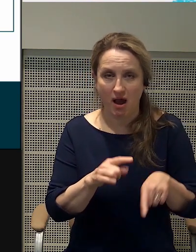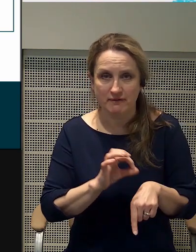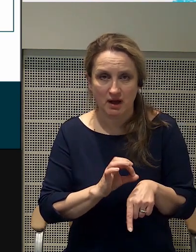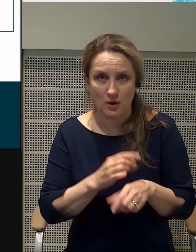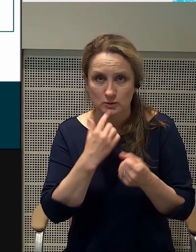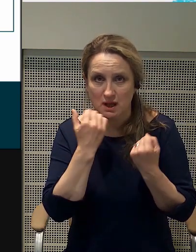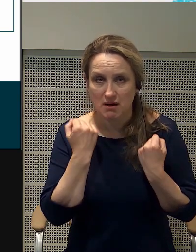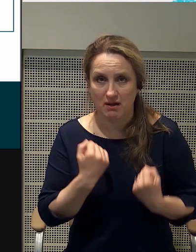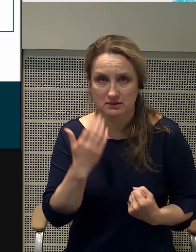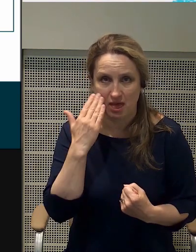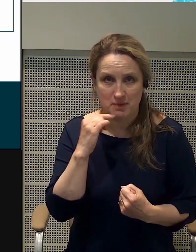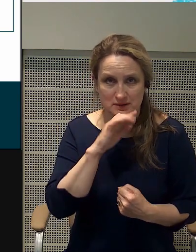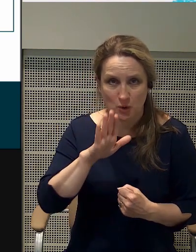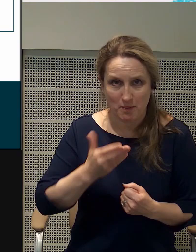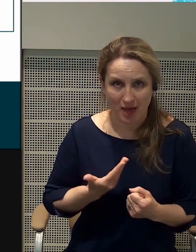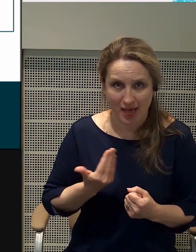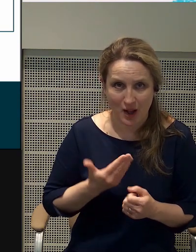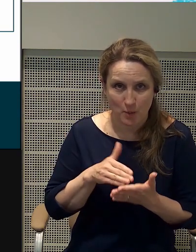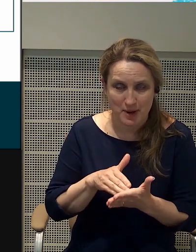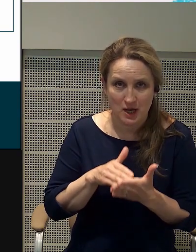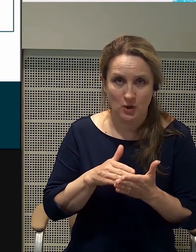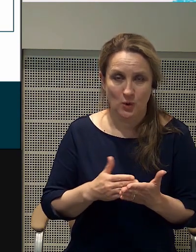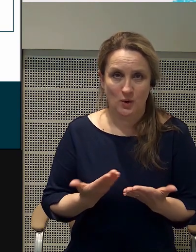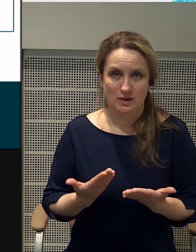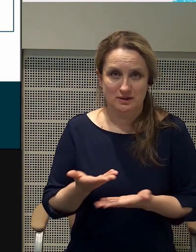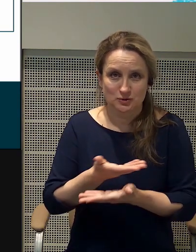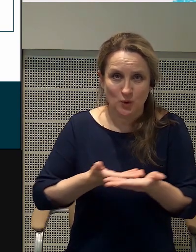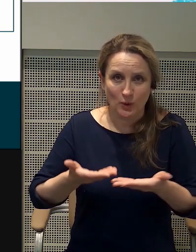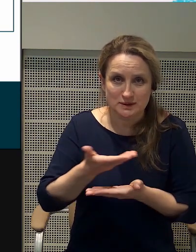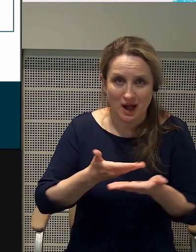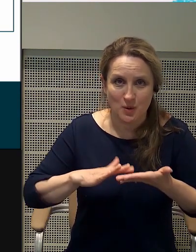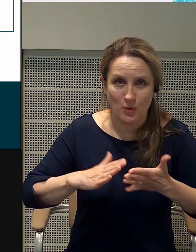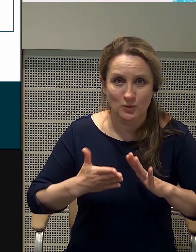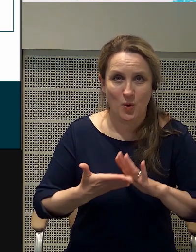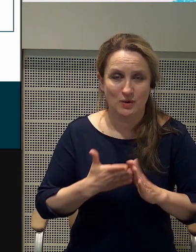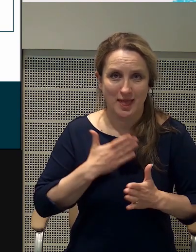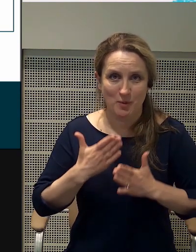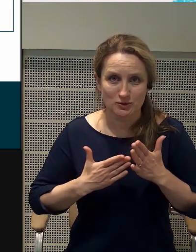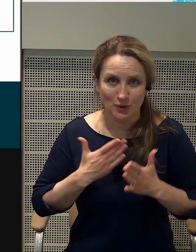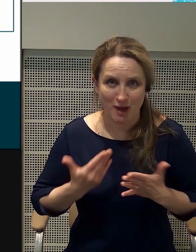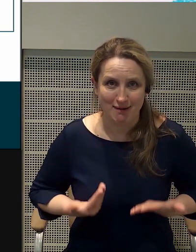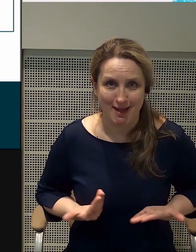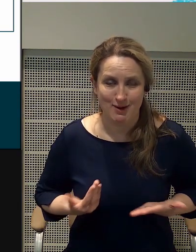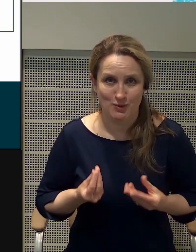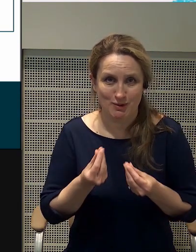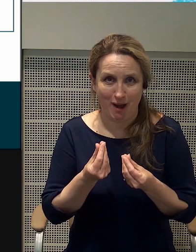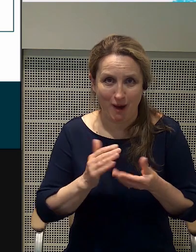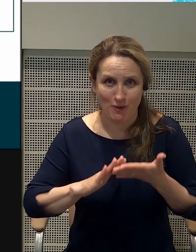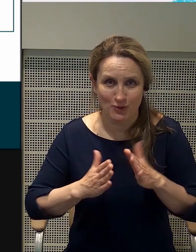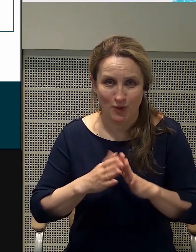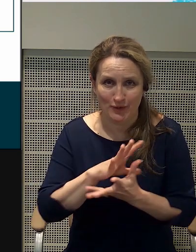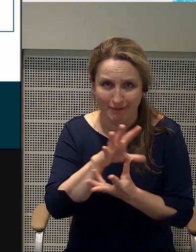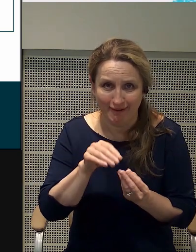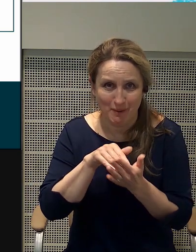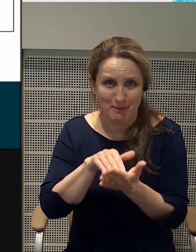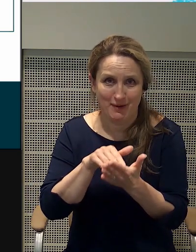you can assist. And in research of the quality of life of parents, we saw a lot of items that can be addressed